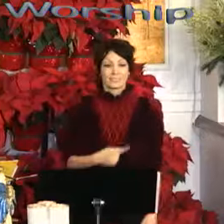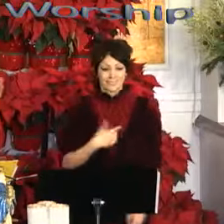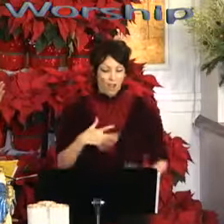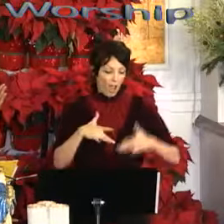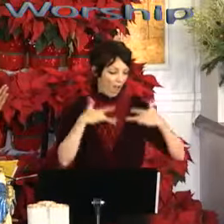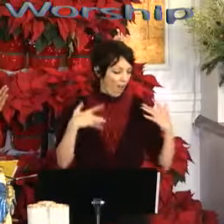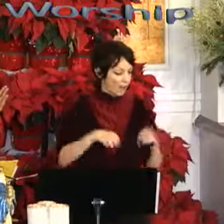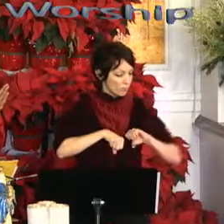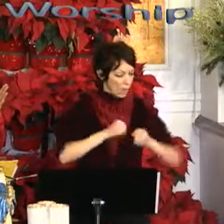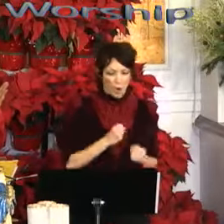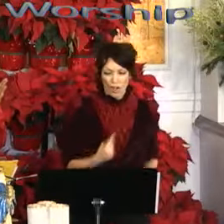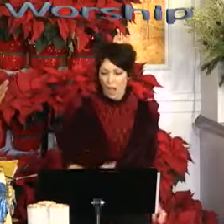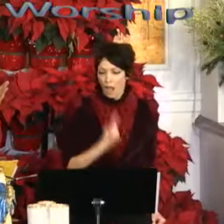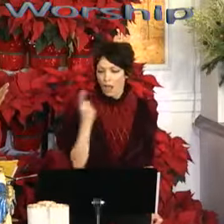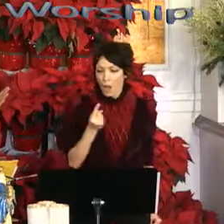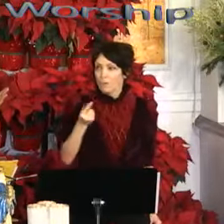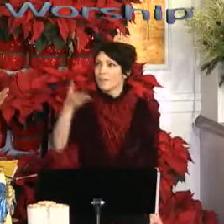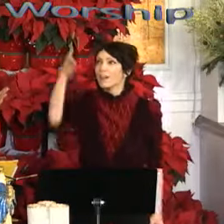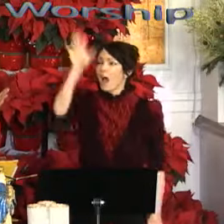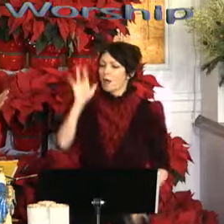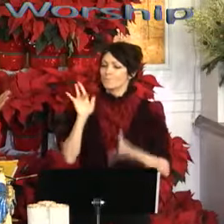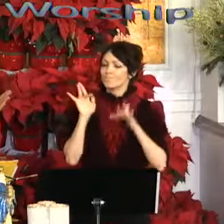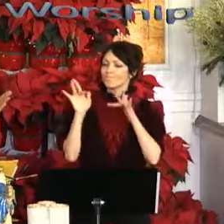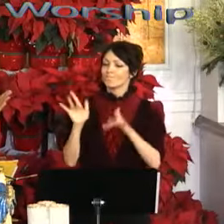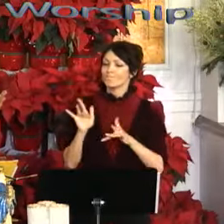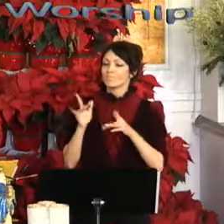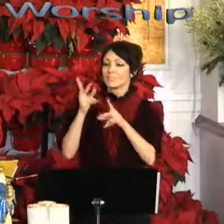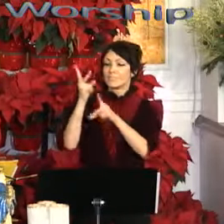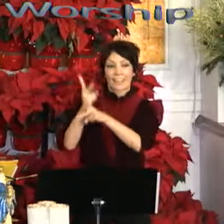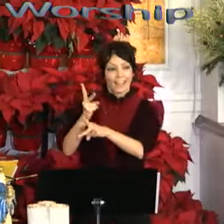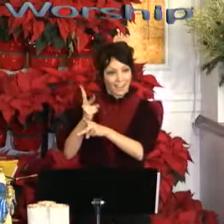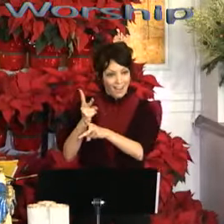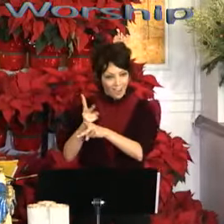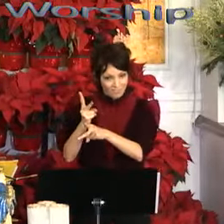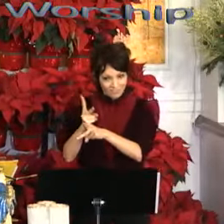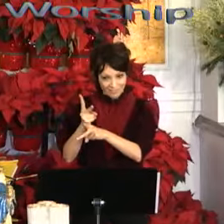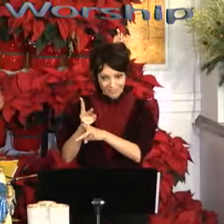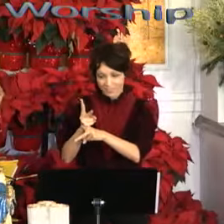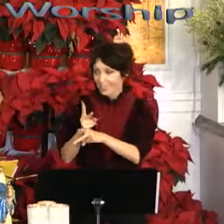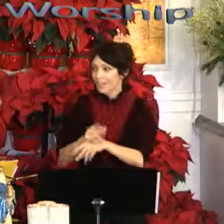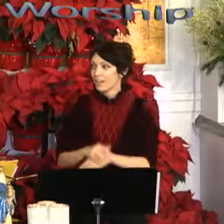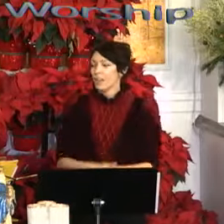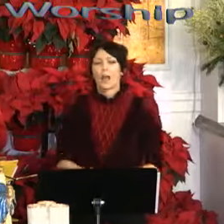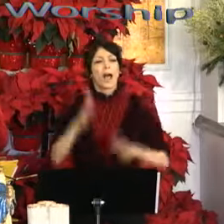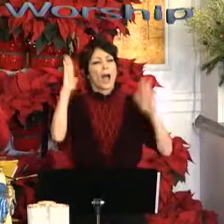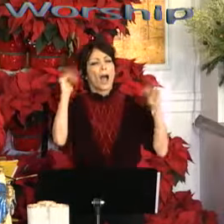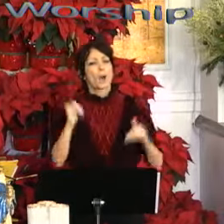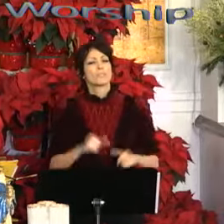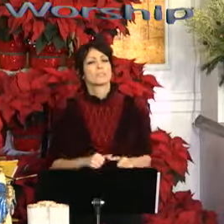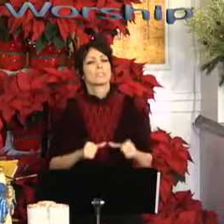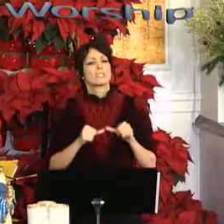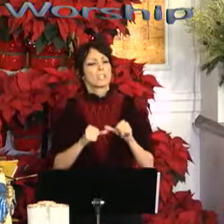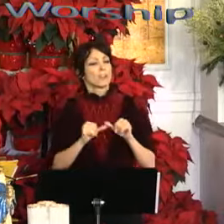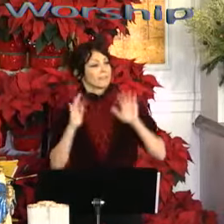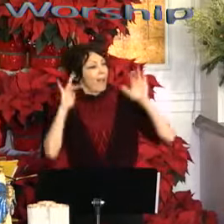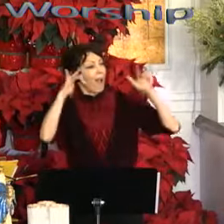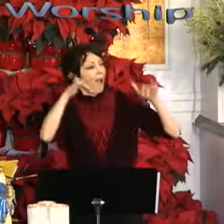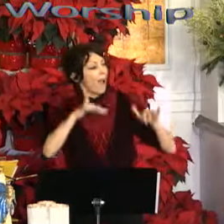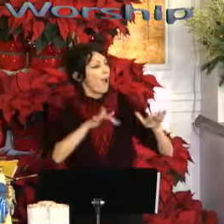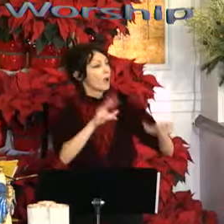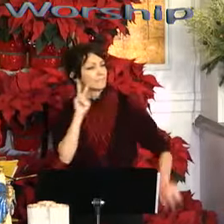forbid love ever leave you empty-handed. I hope you still feel